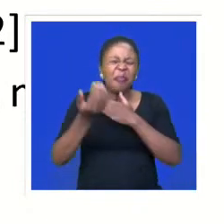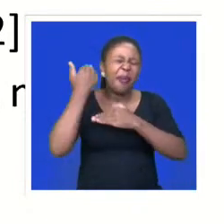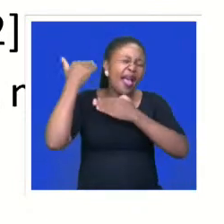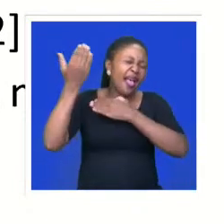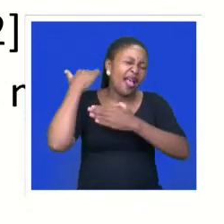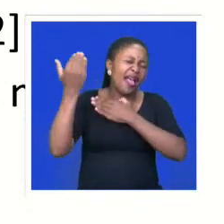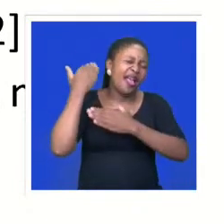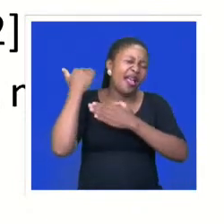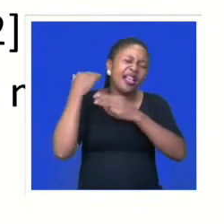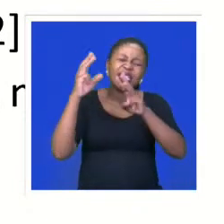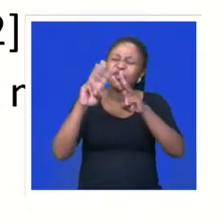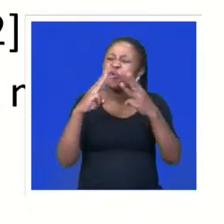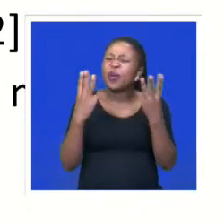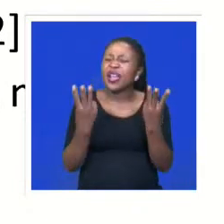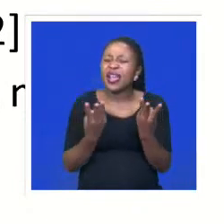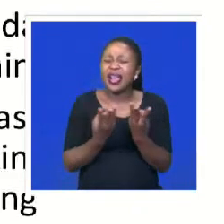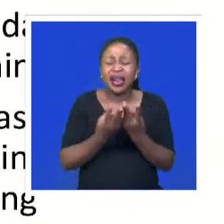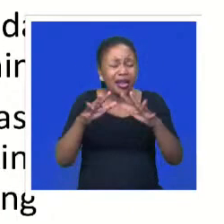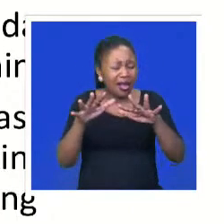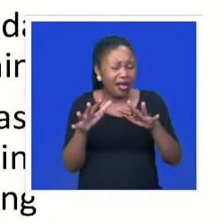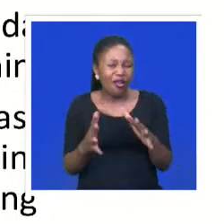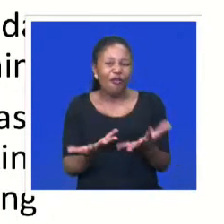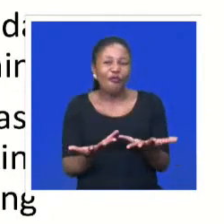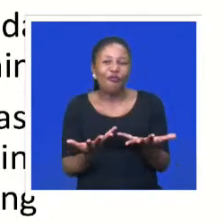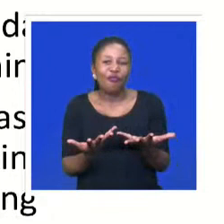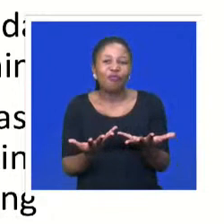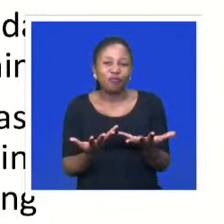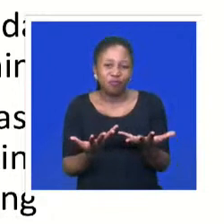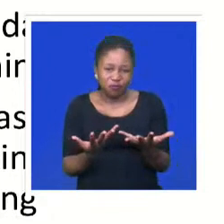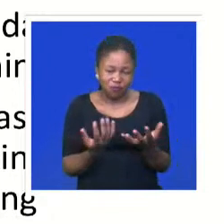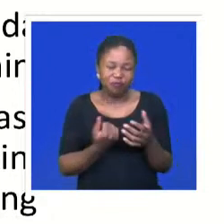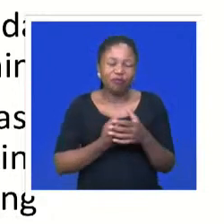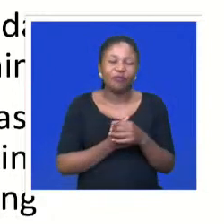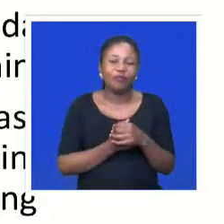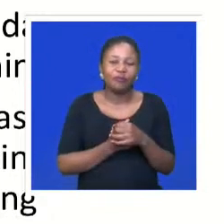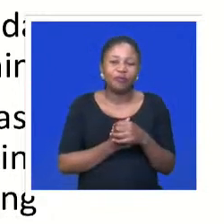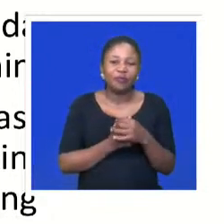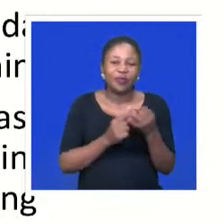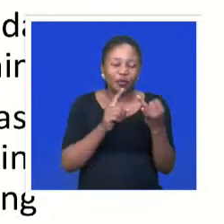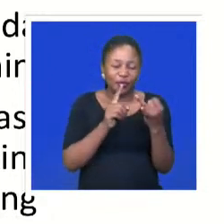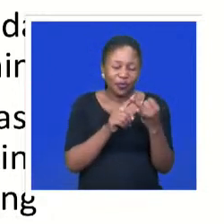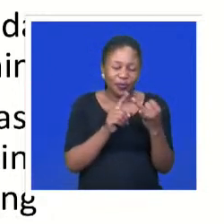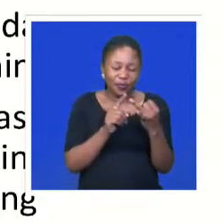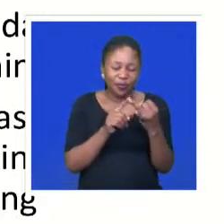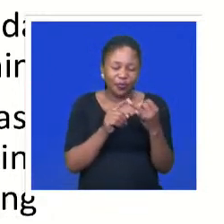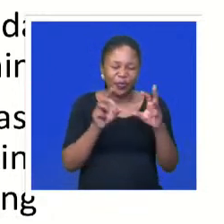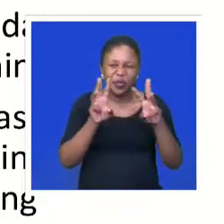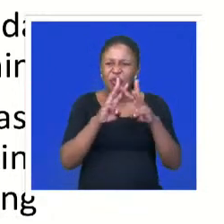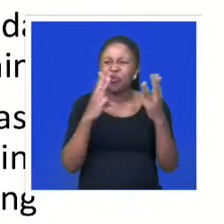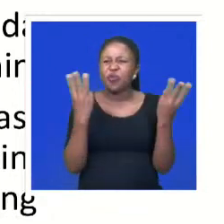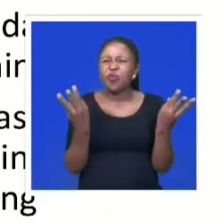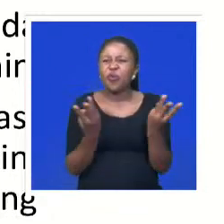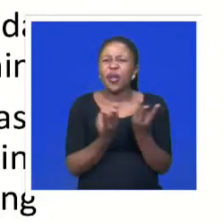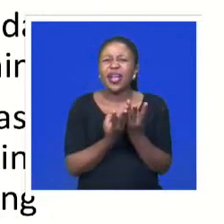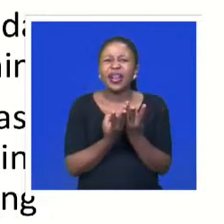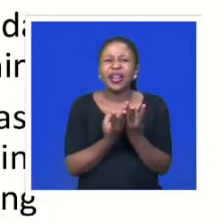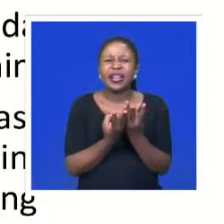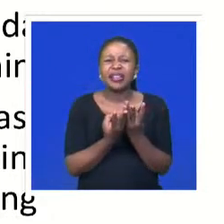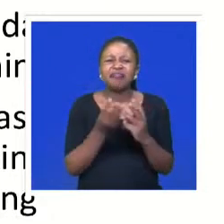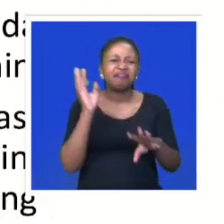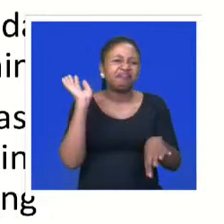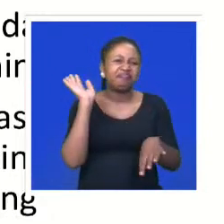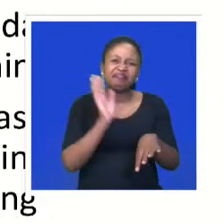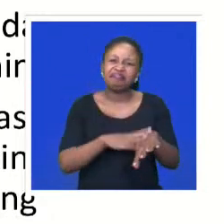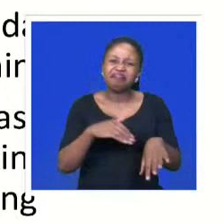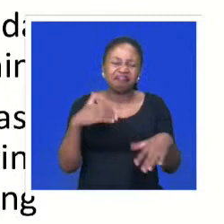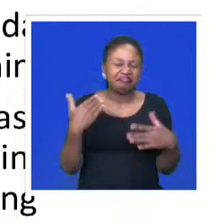universe before creation. Okay, dear Lena, the universe was without form.